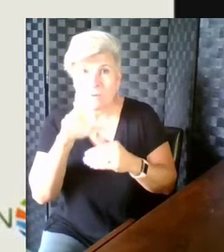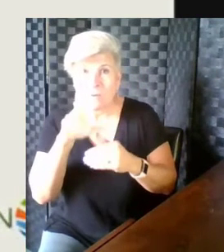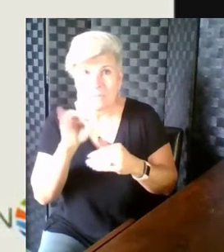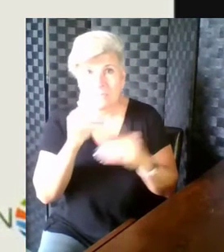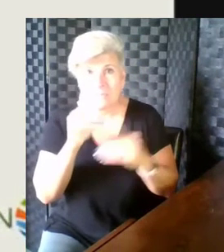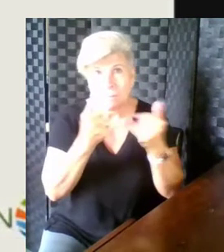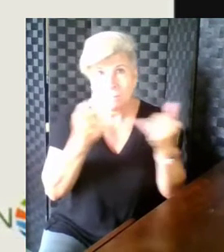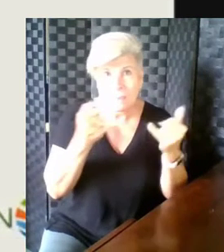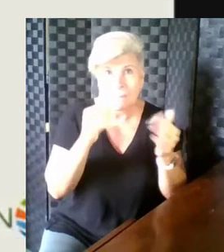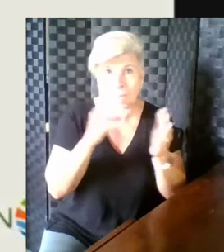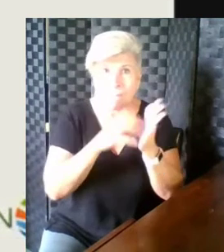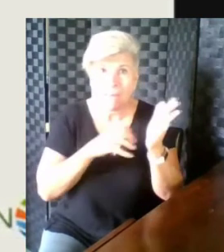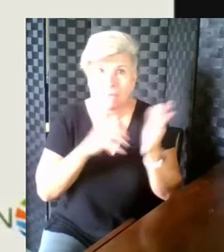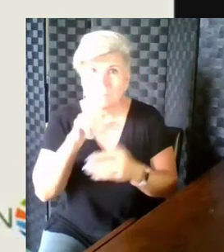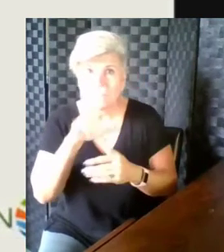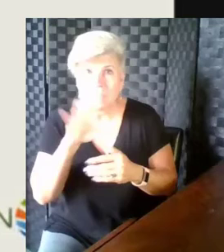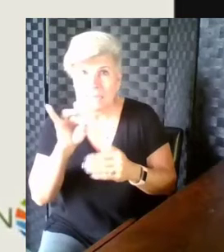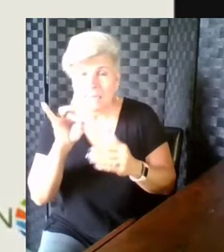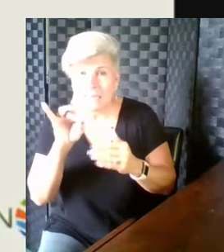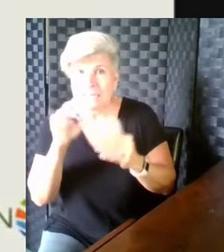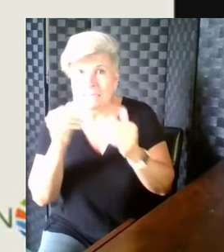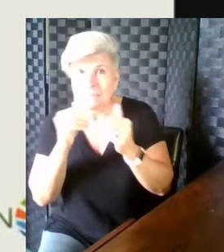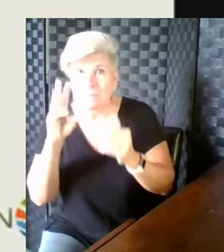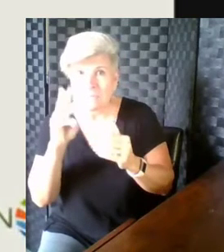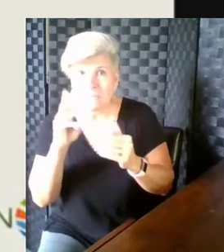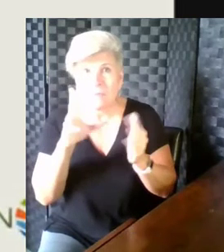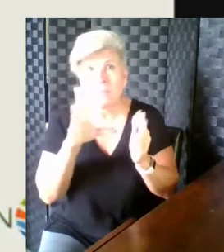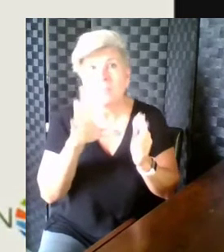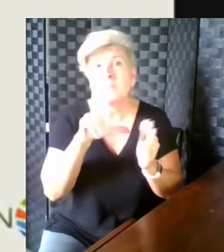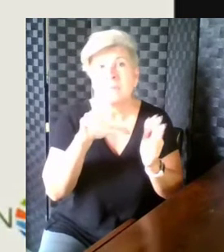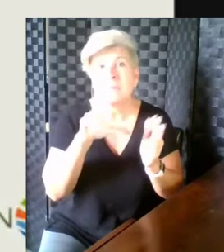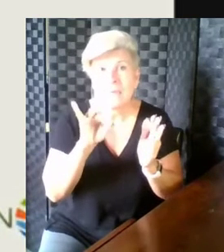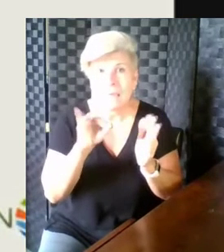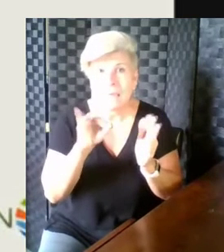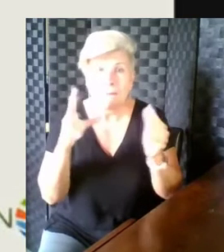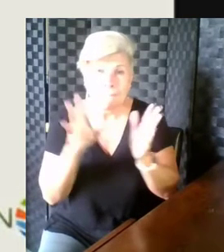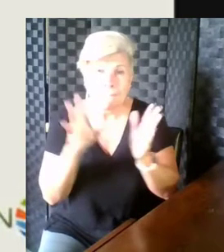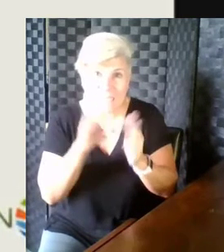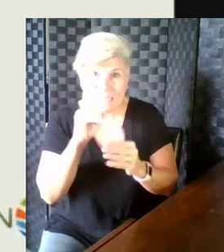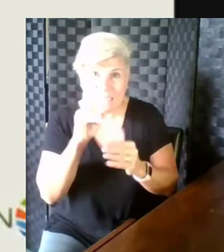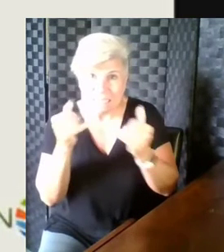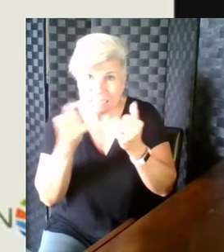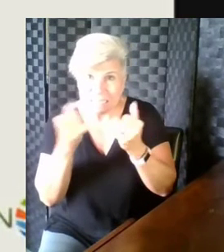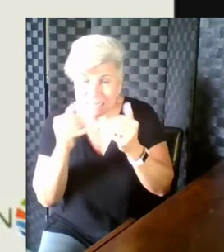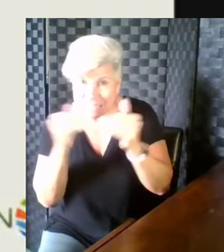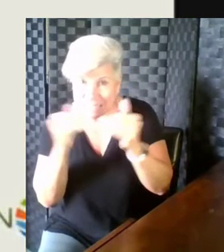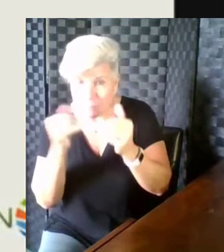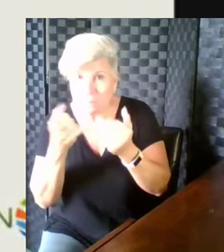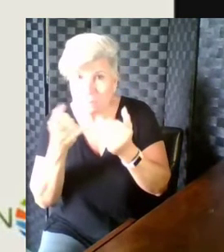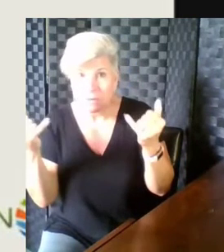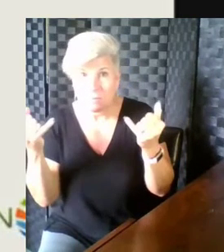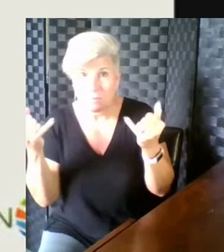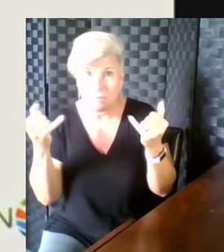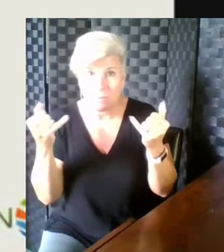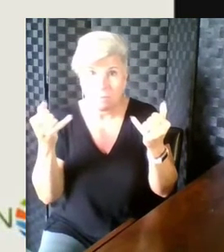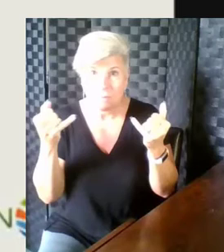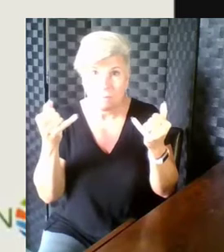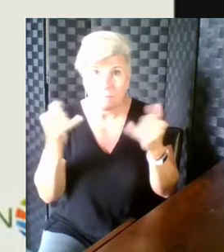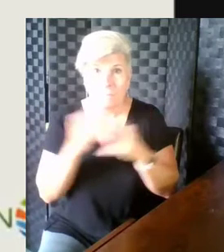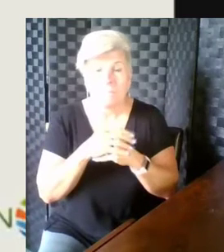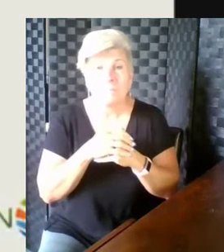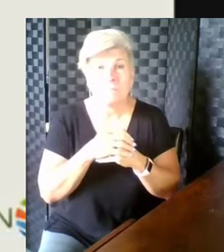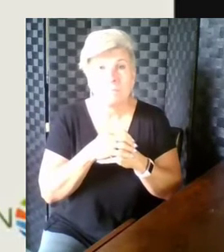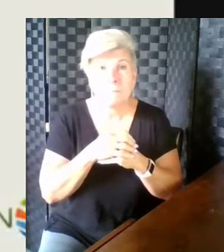equals 6. We also know that 38 plus 6 equals our unknown, and that 6 plus 38 also equals our